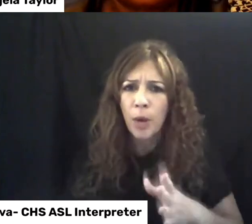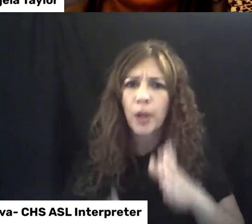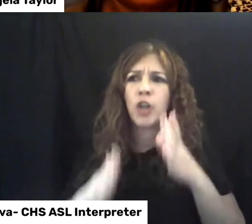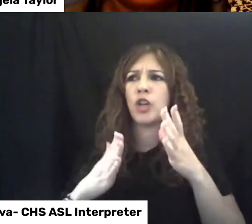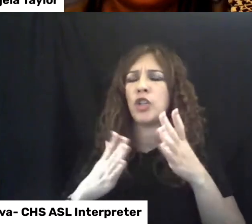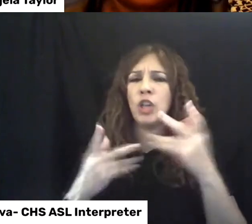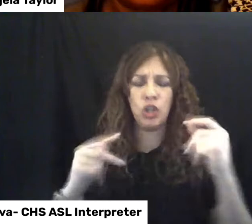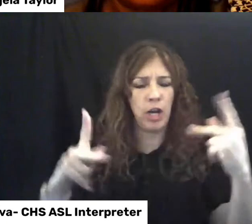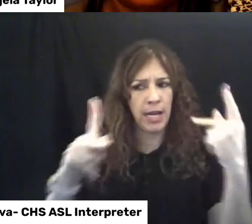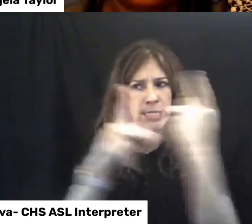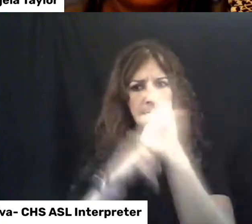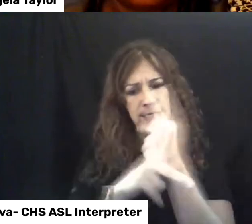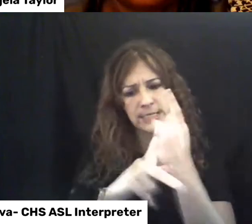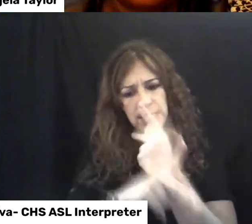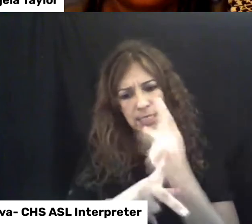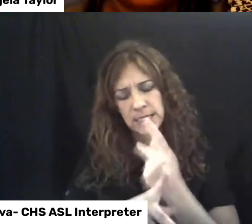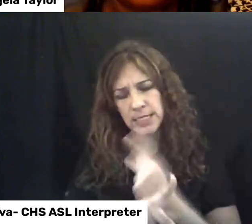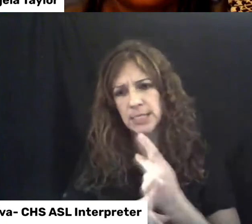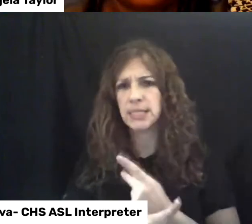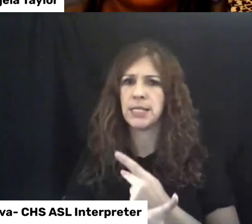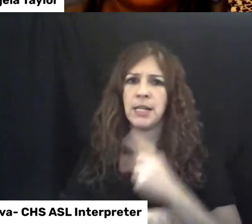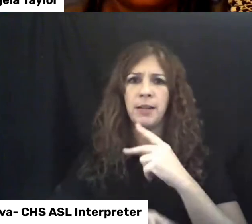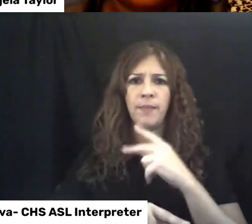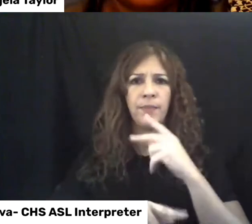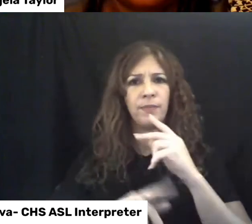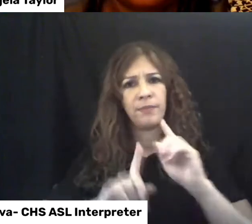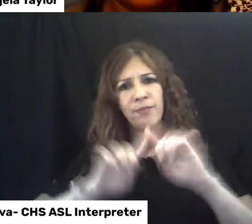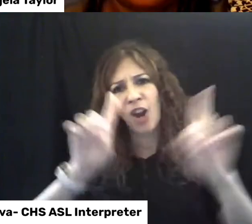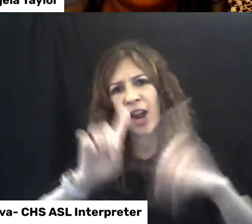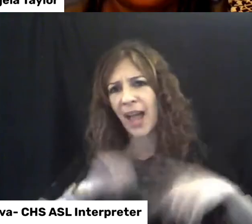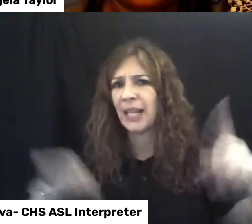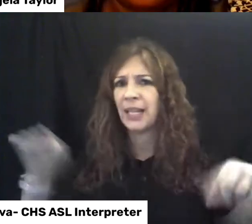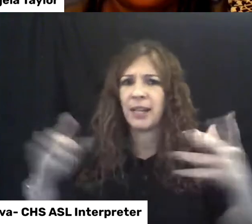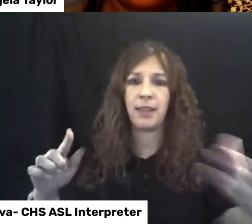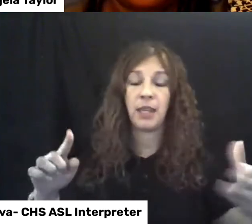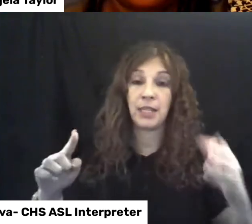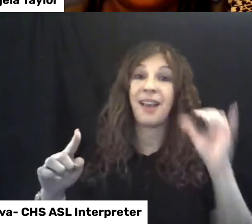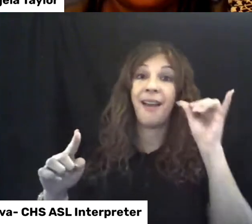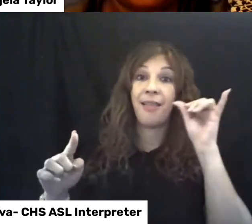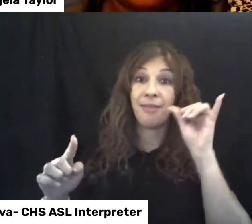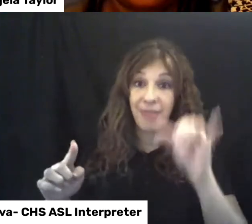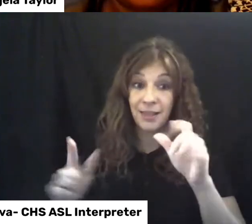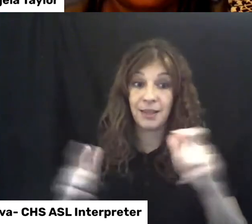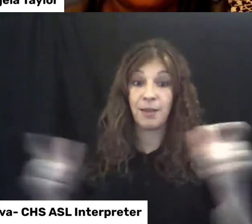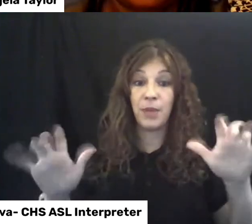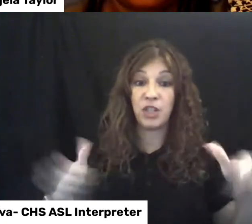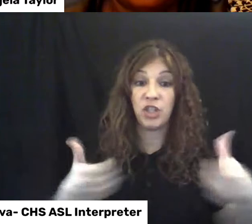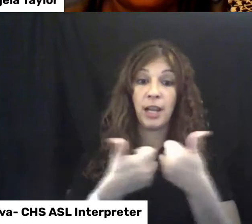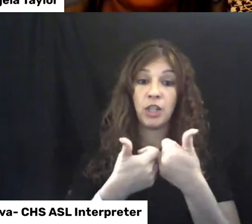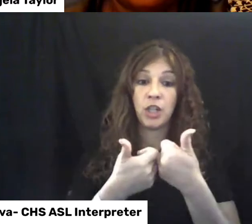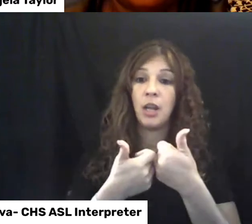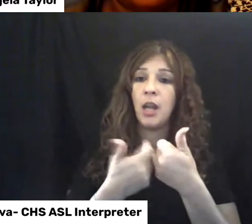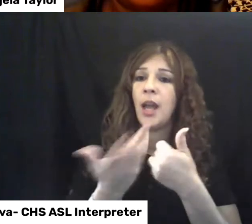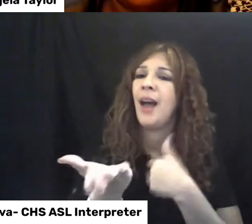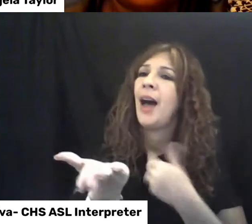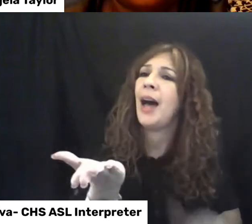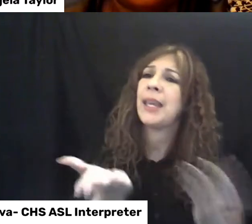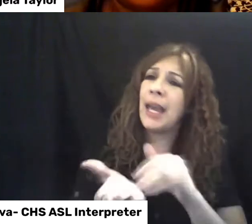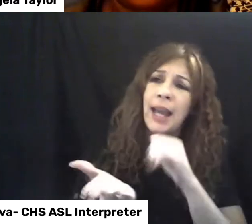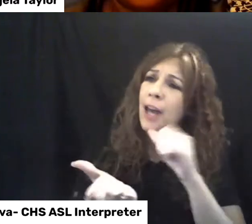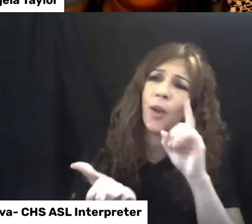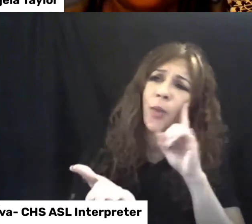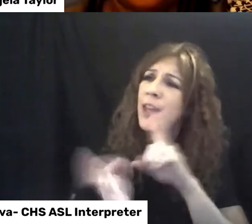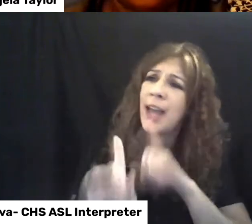figuring out all these elements are going to be, I think, our next big challenge. And again, I don't think I answered your question, Mandy. So sorry.